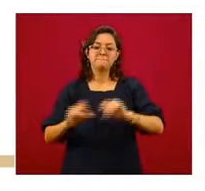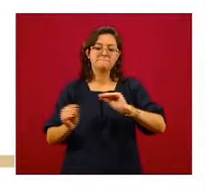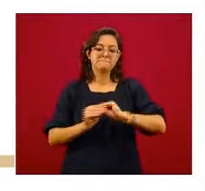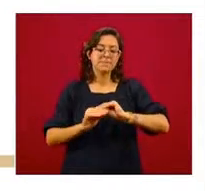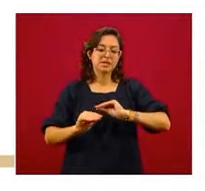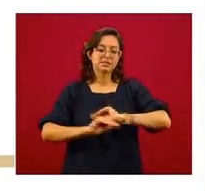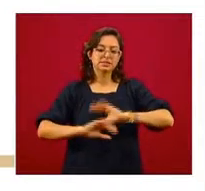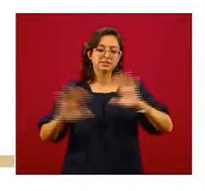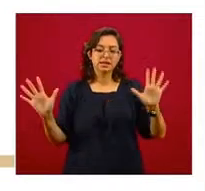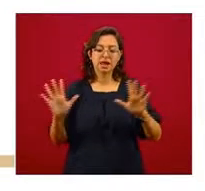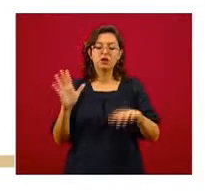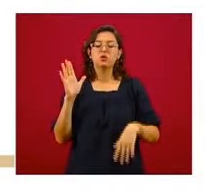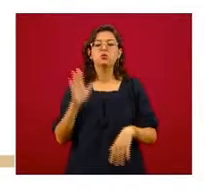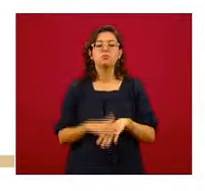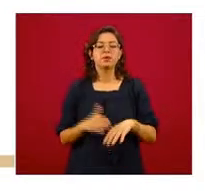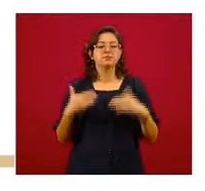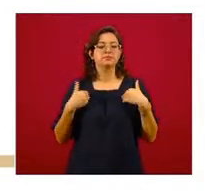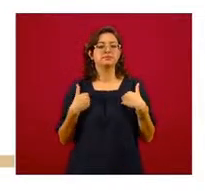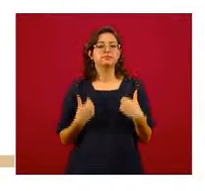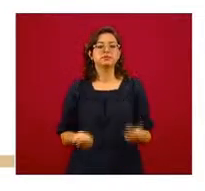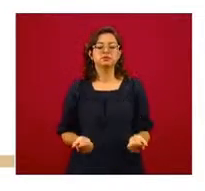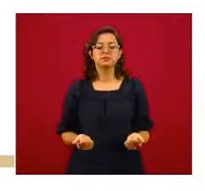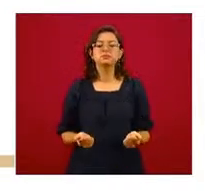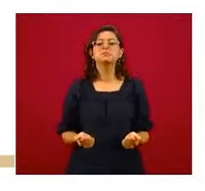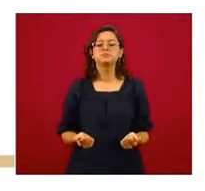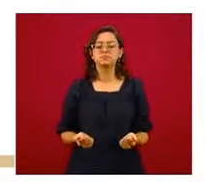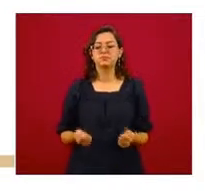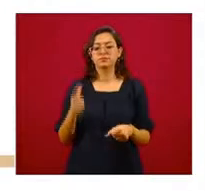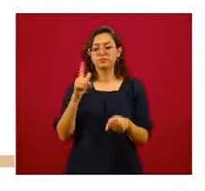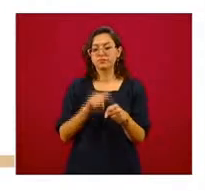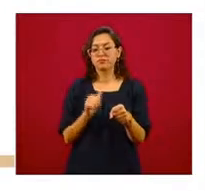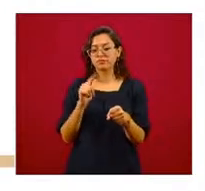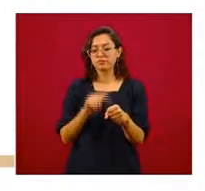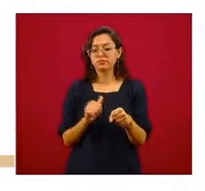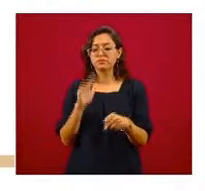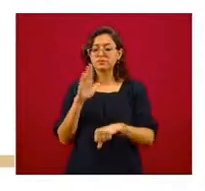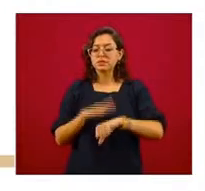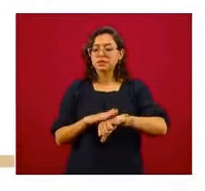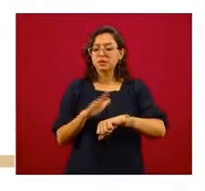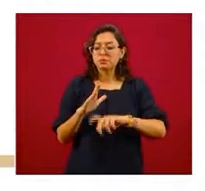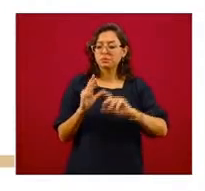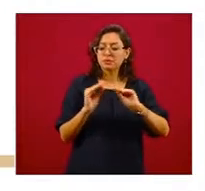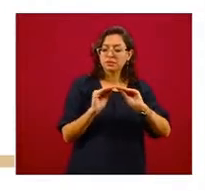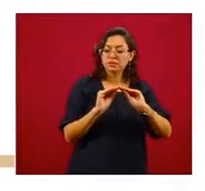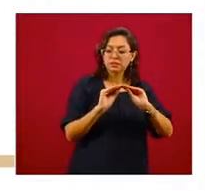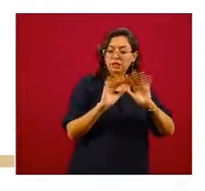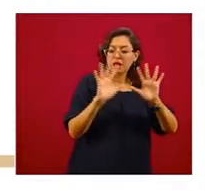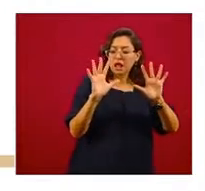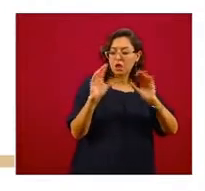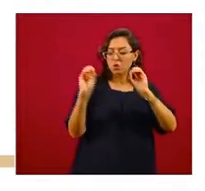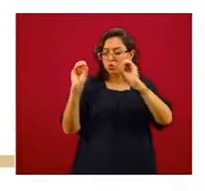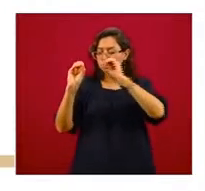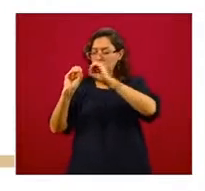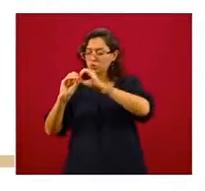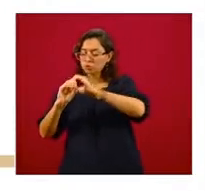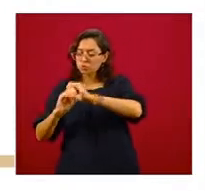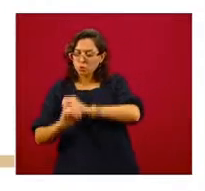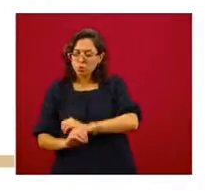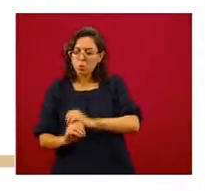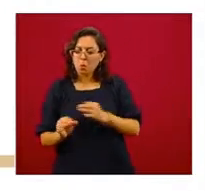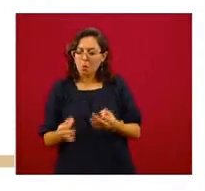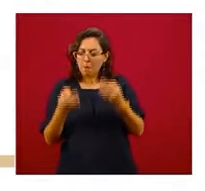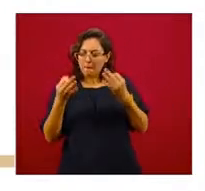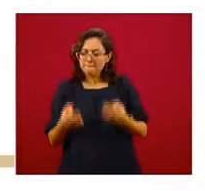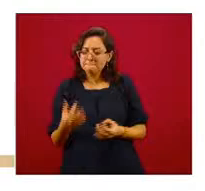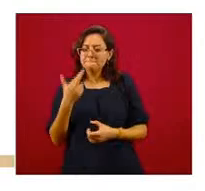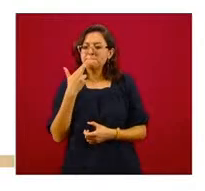We try to address and to report this information in the best way possible. And now we're using